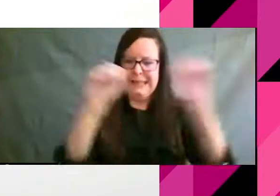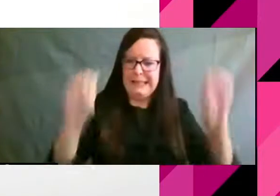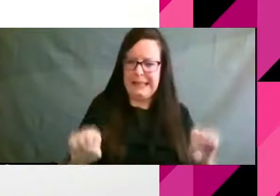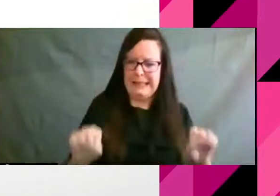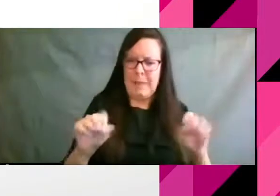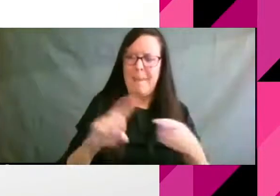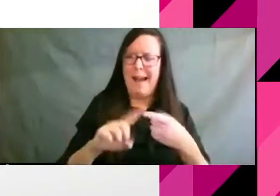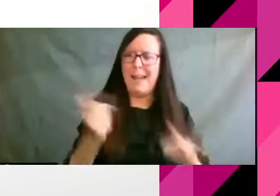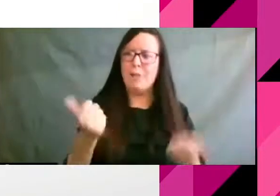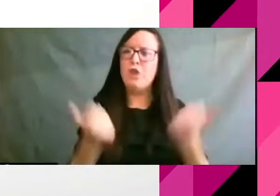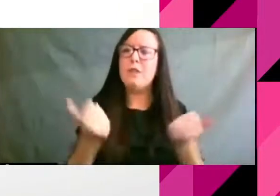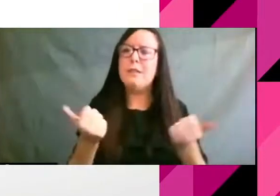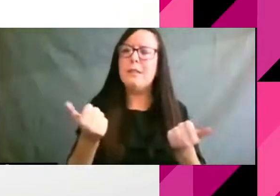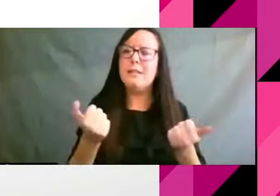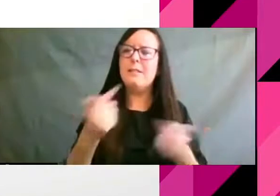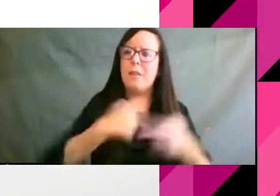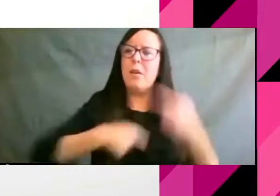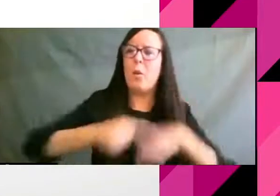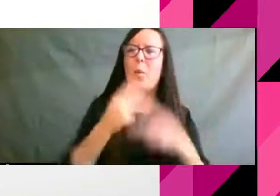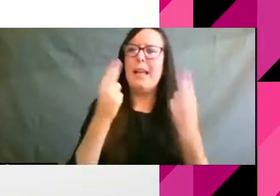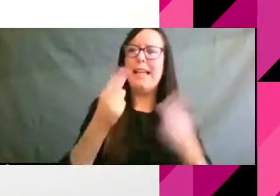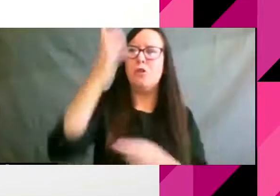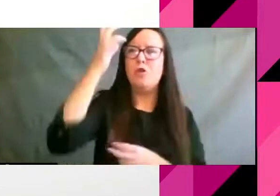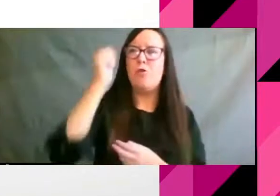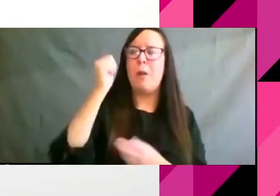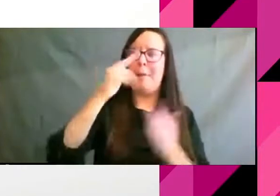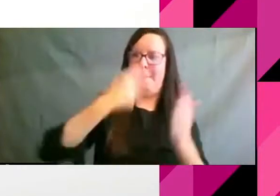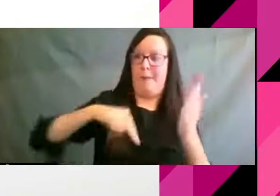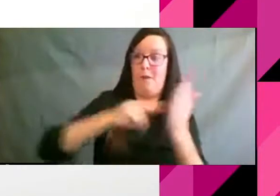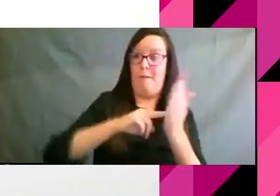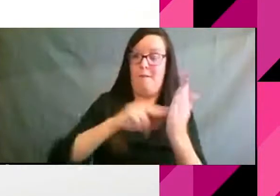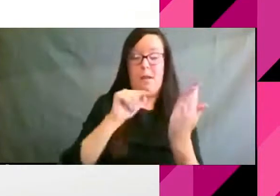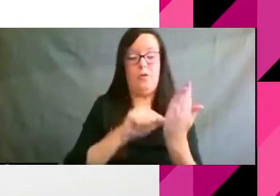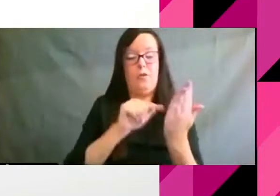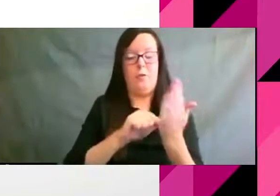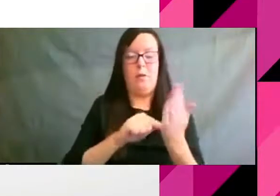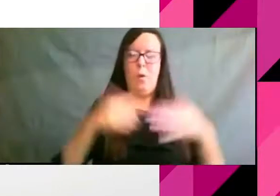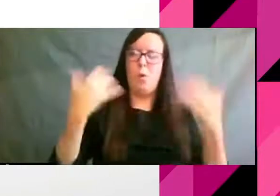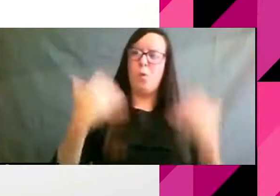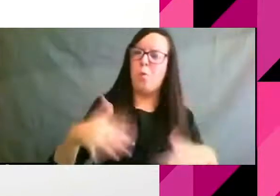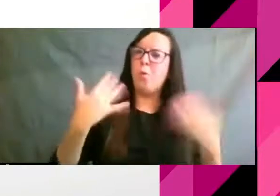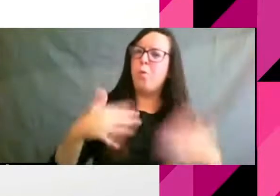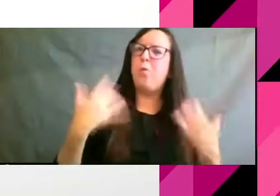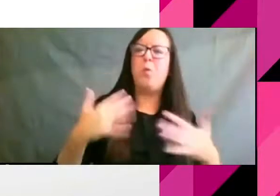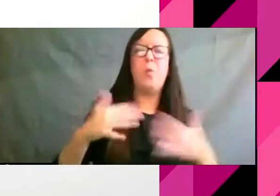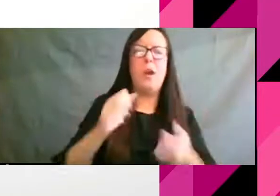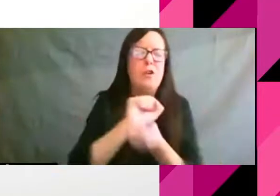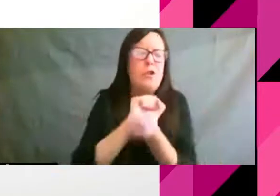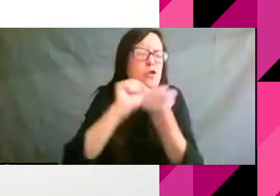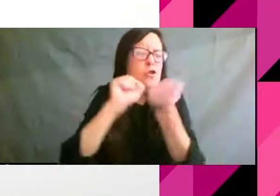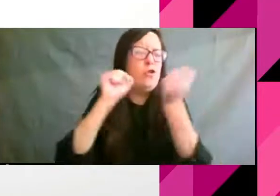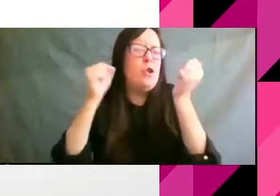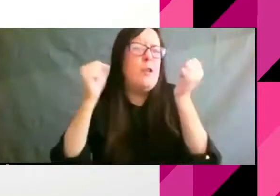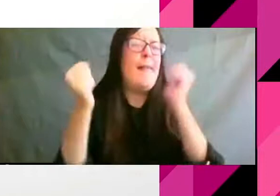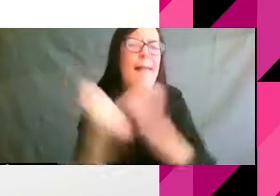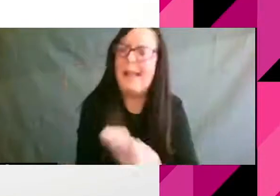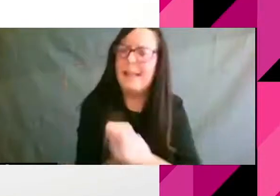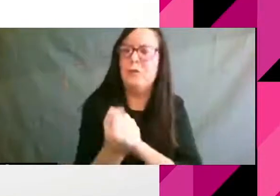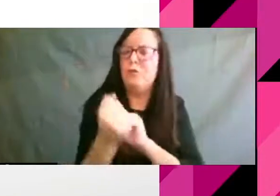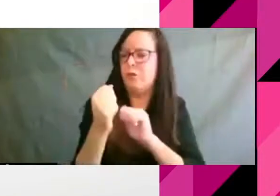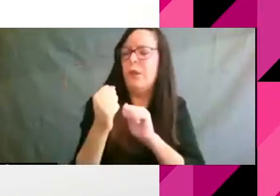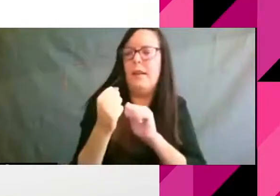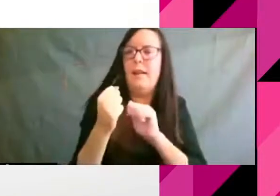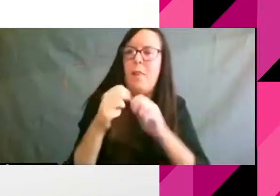have to remember that the convention marks a tremendous change in the paradigm, that it includes